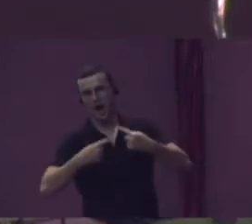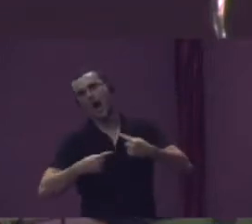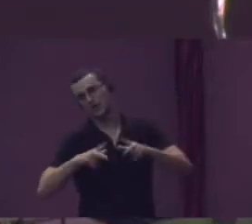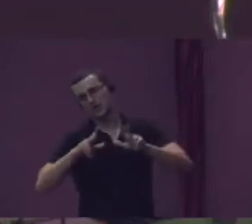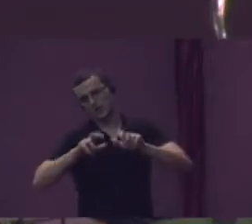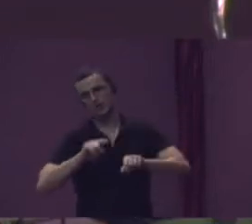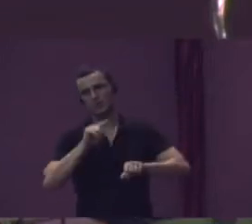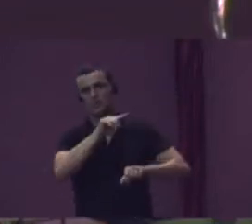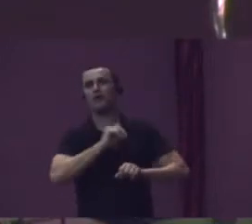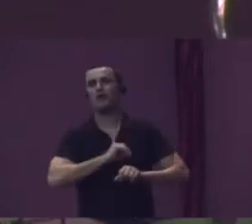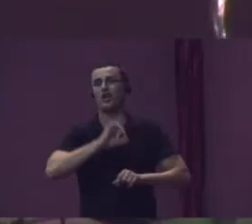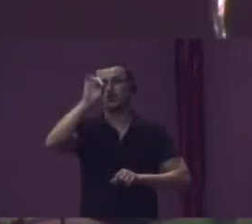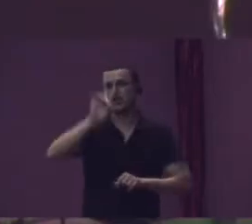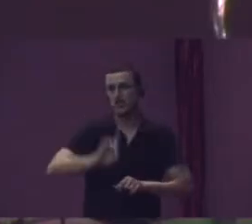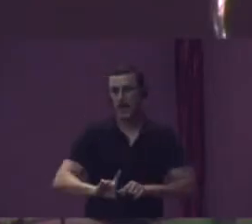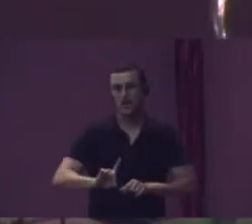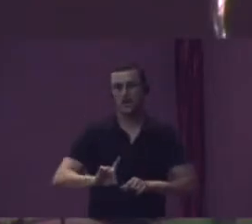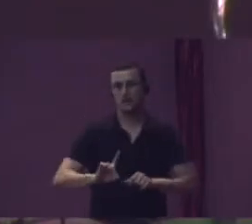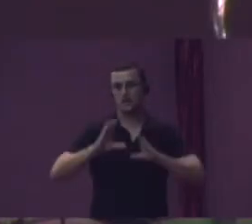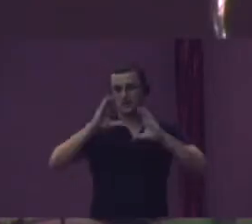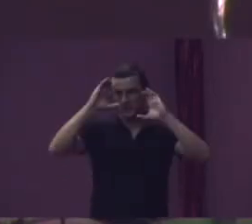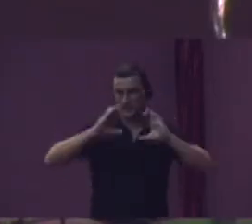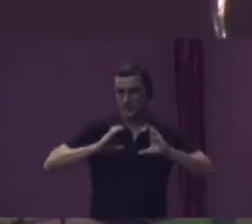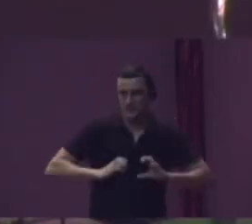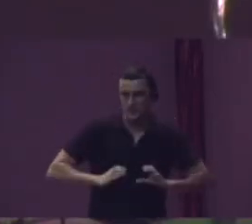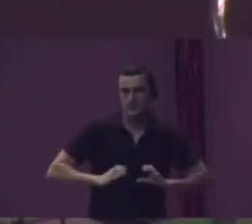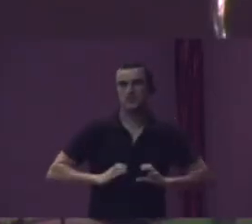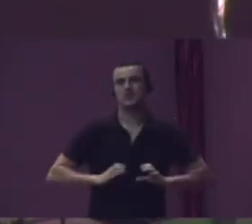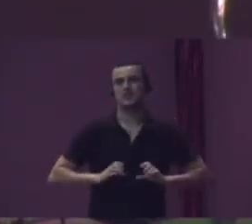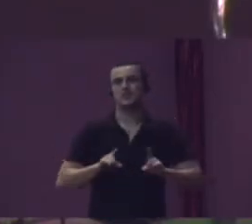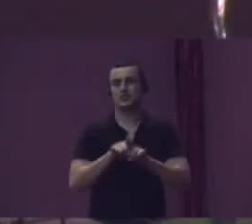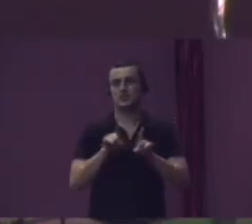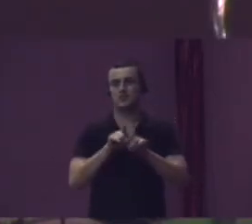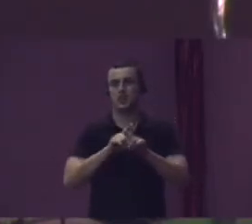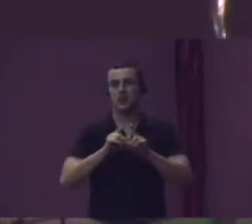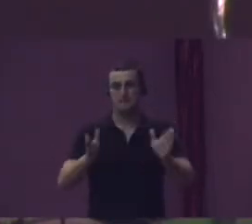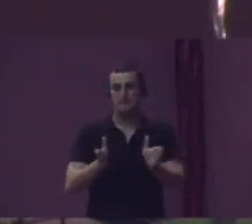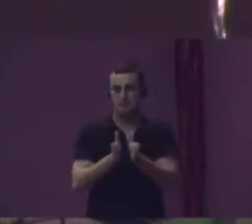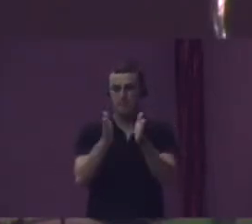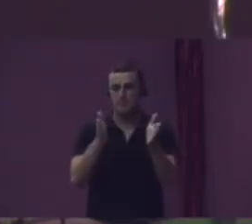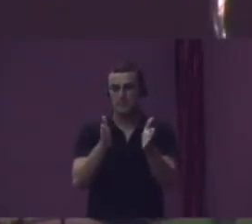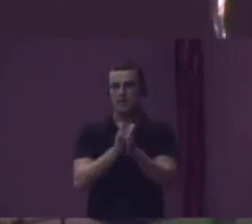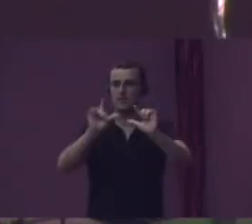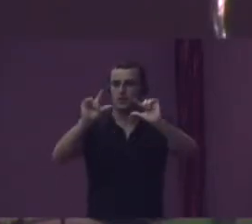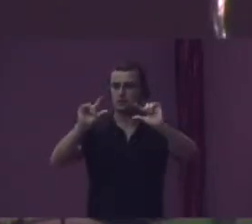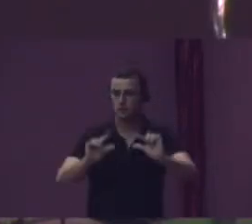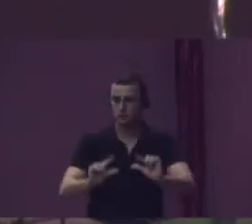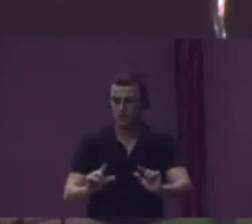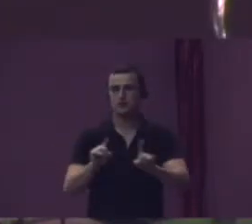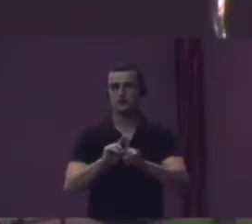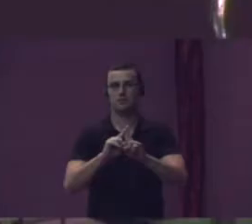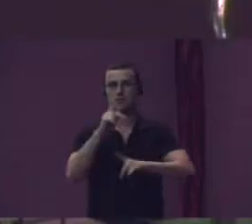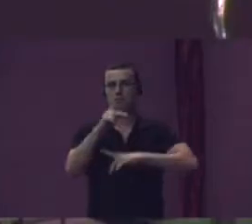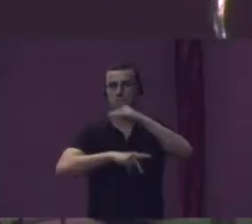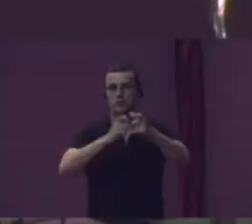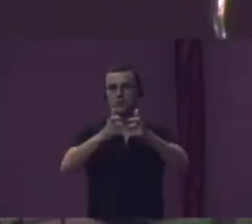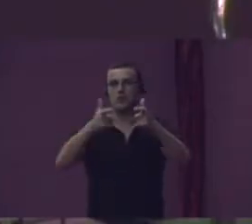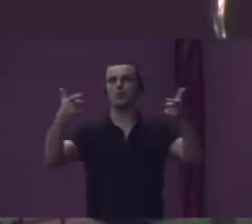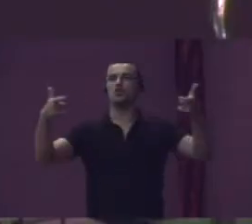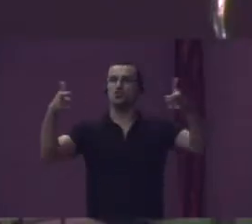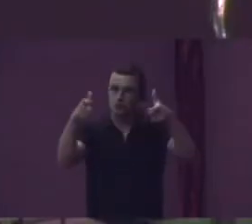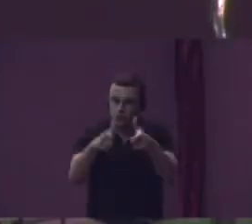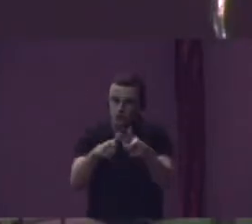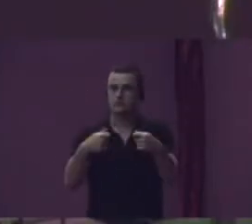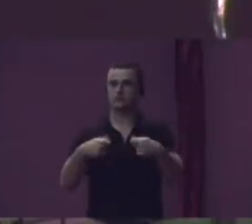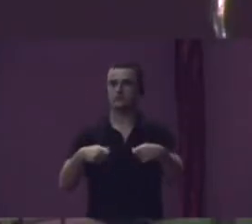and overpopulation. Malthusian theories were at the center of most of these discussions. Many women felt